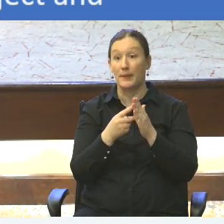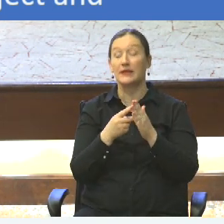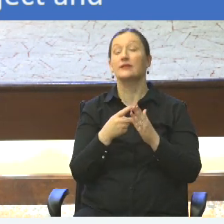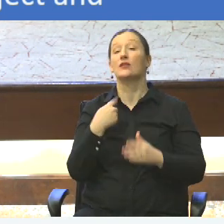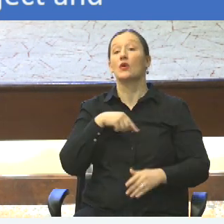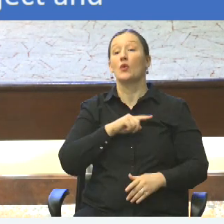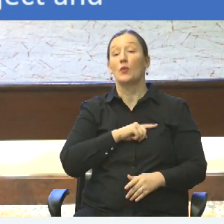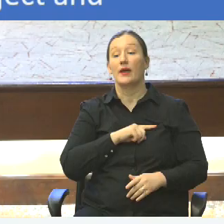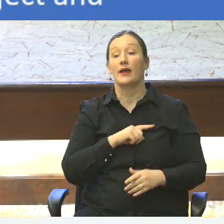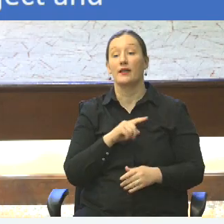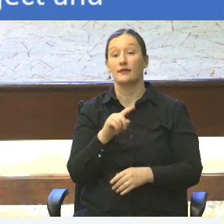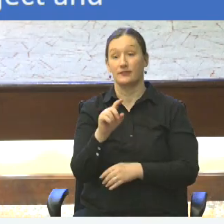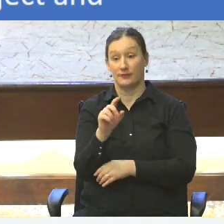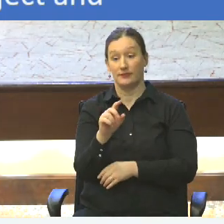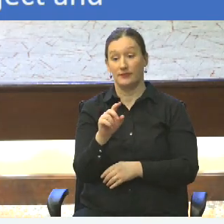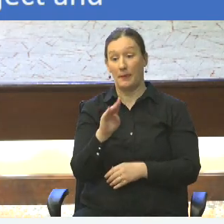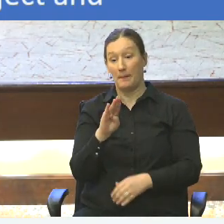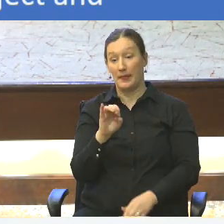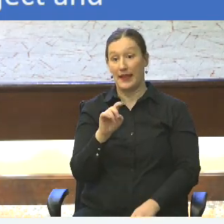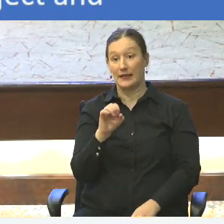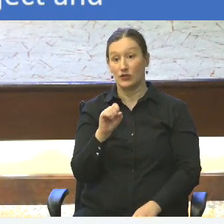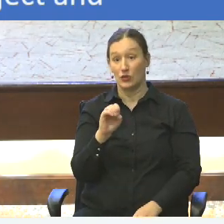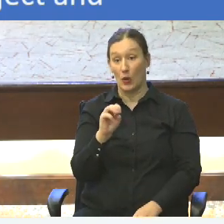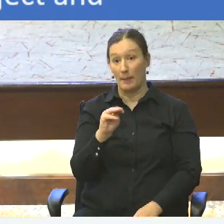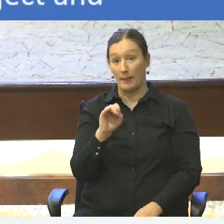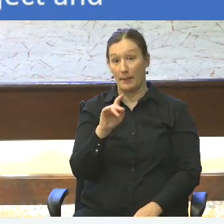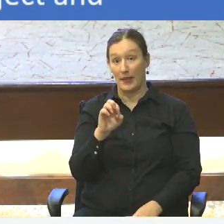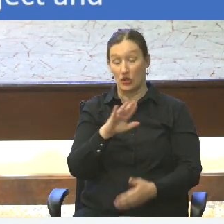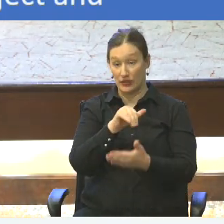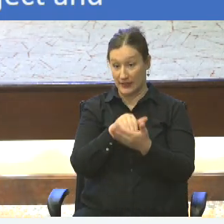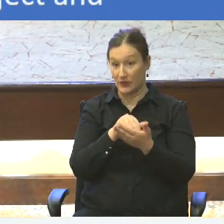for education, workforce development, and community engagement.